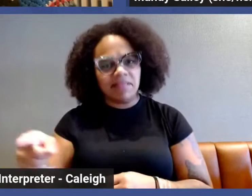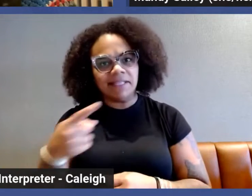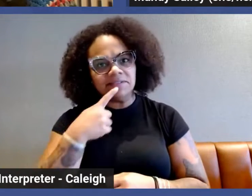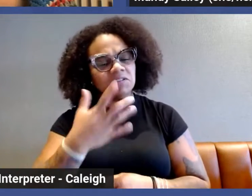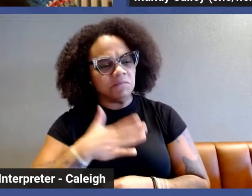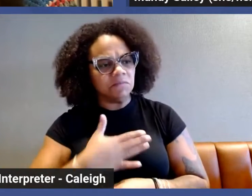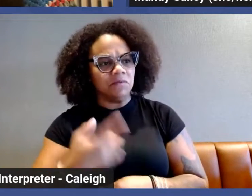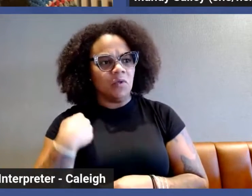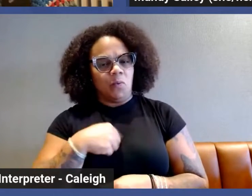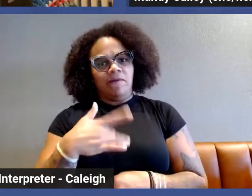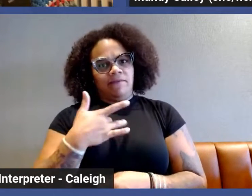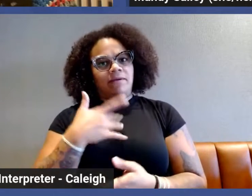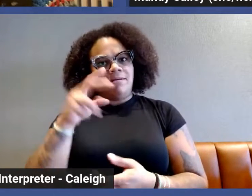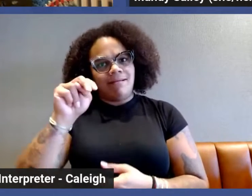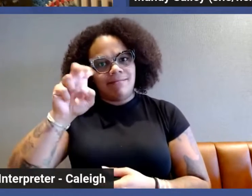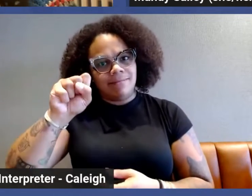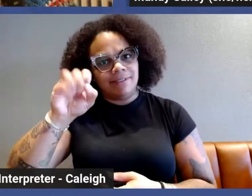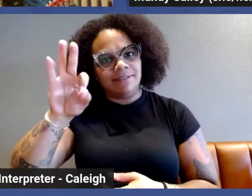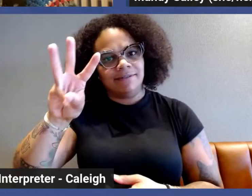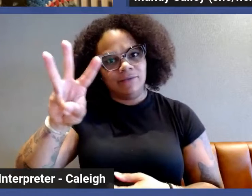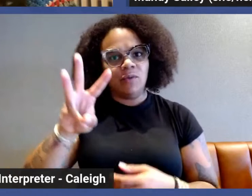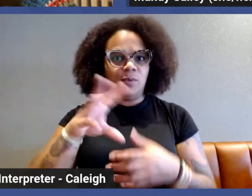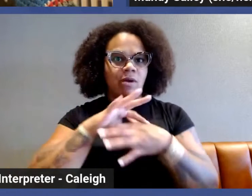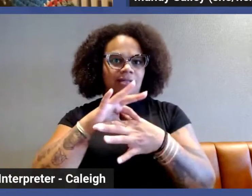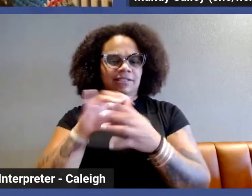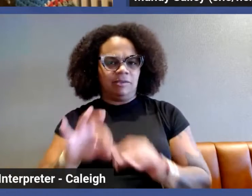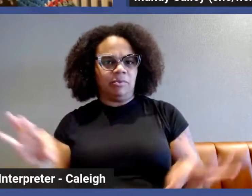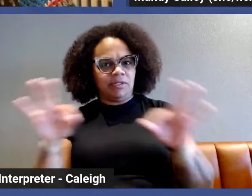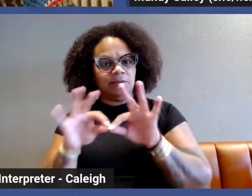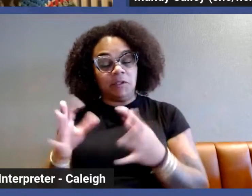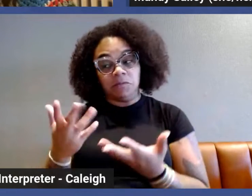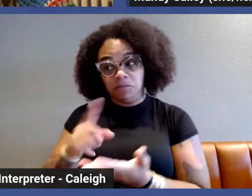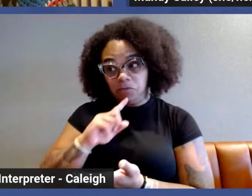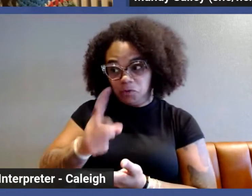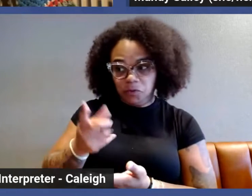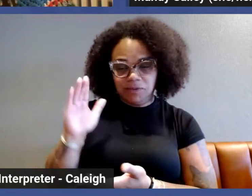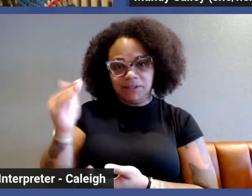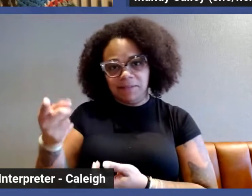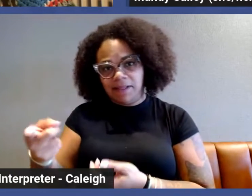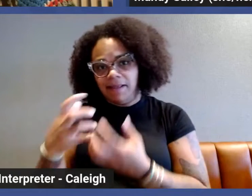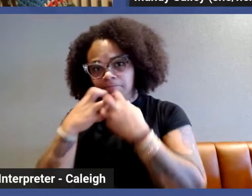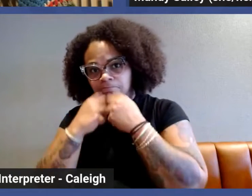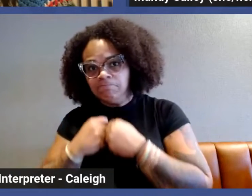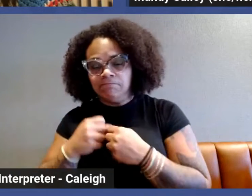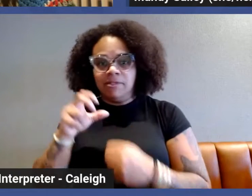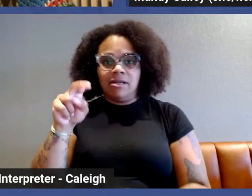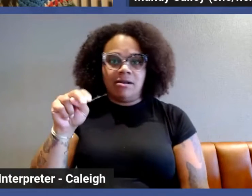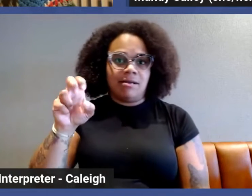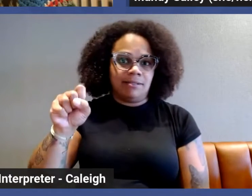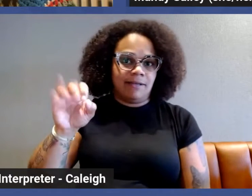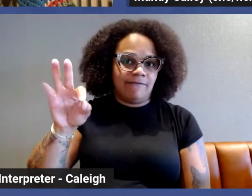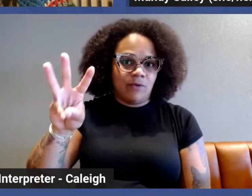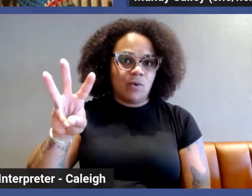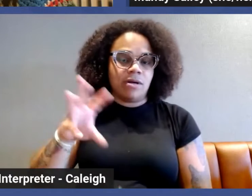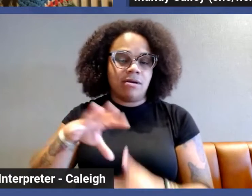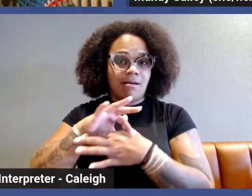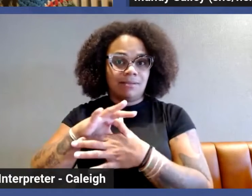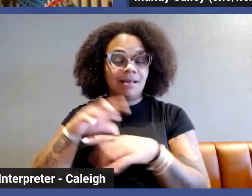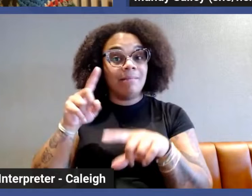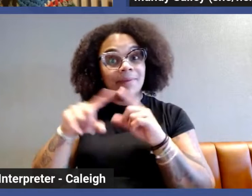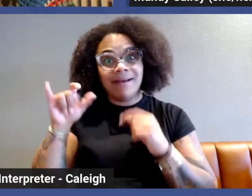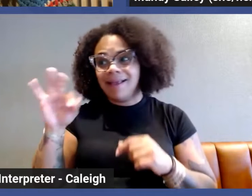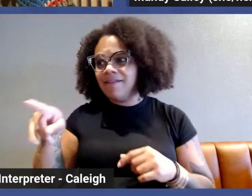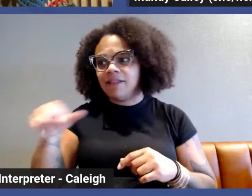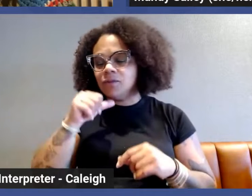true. It seems like they do believe in the value of not safe for work content, but without having constant communication